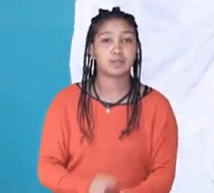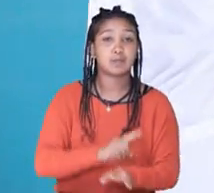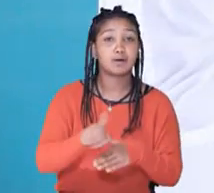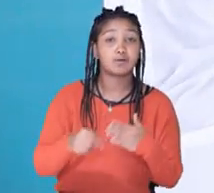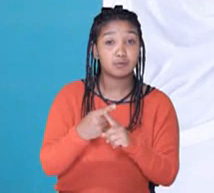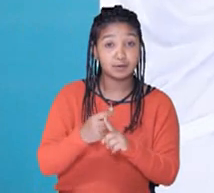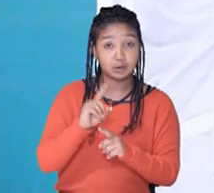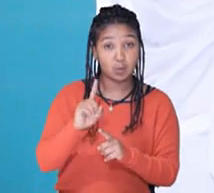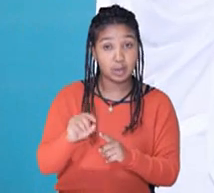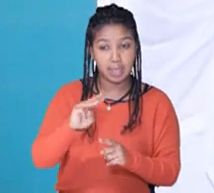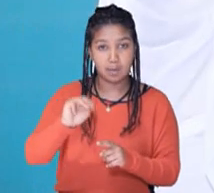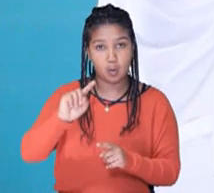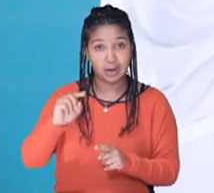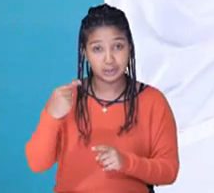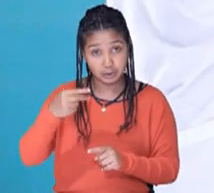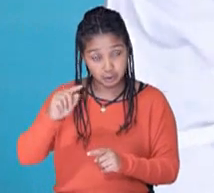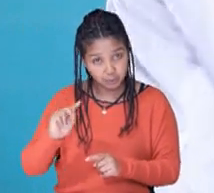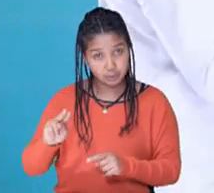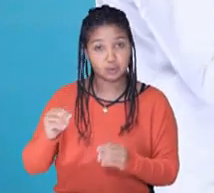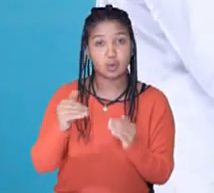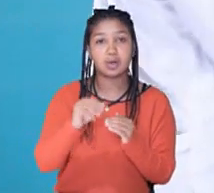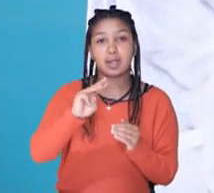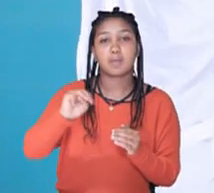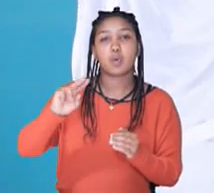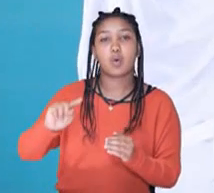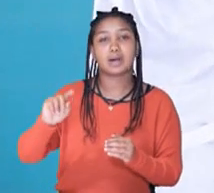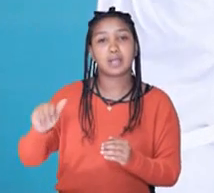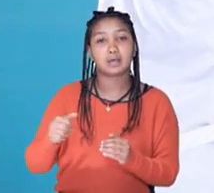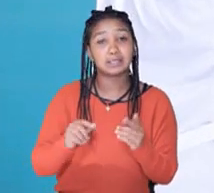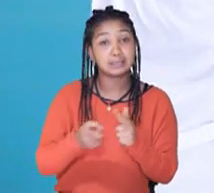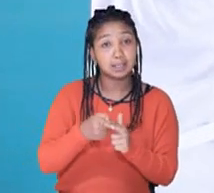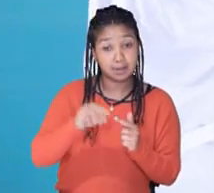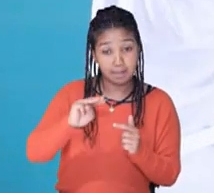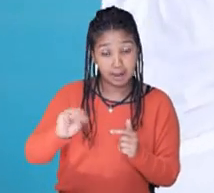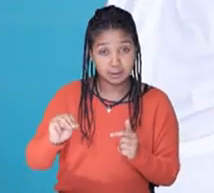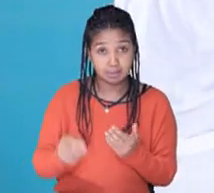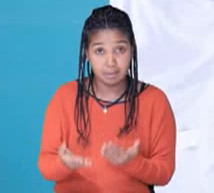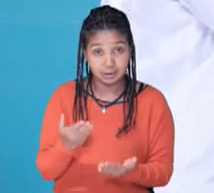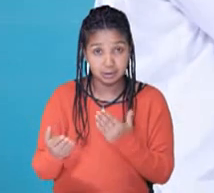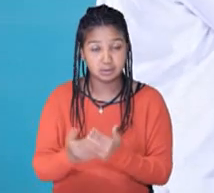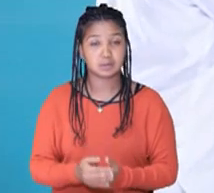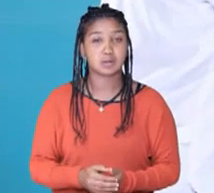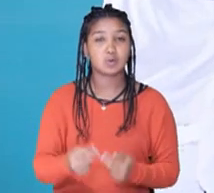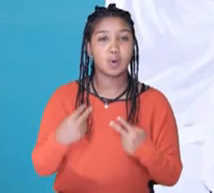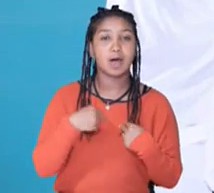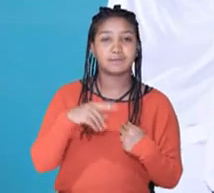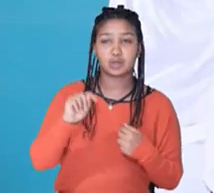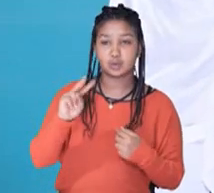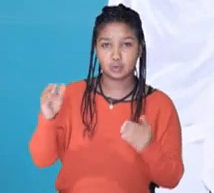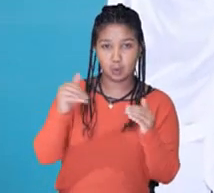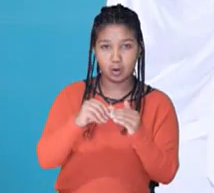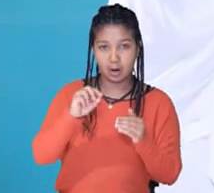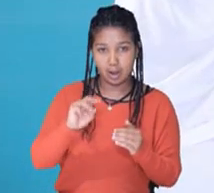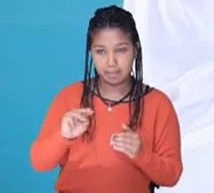Therefore, from the first one, we have m1g minus tension T1 is equals to m1a. From the second mass, we have T2 is